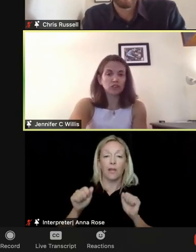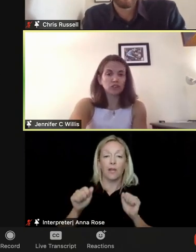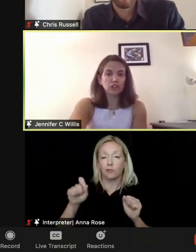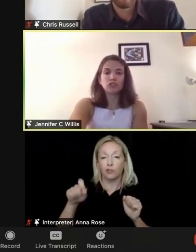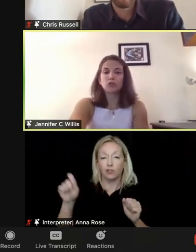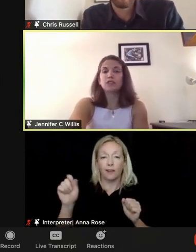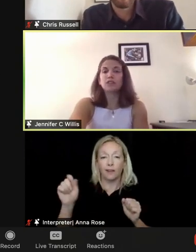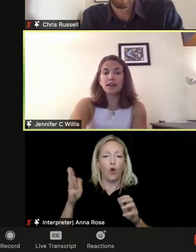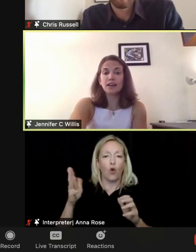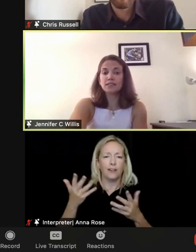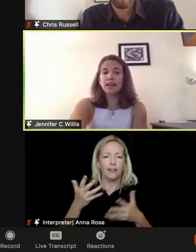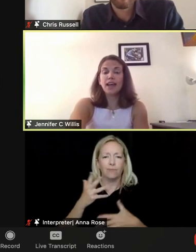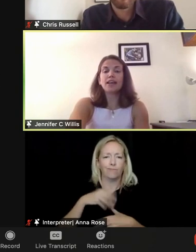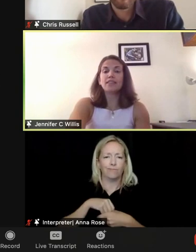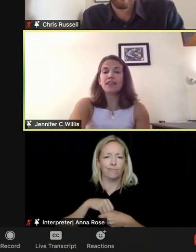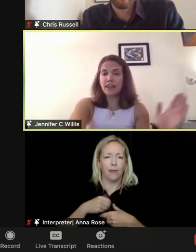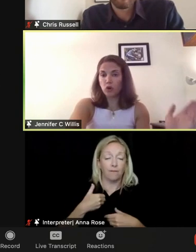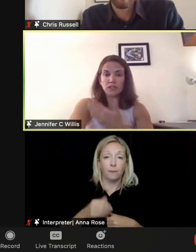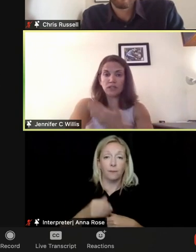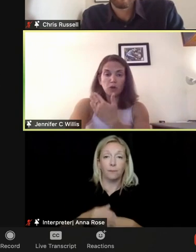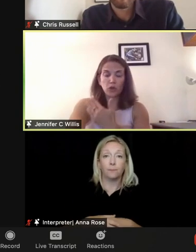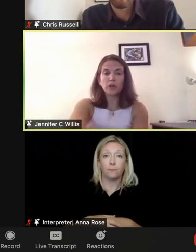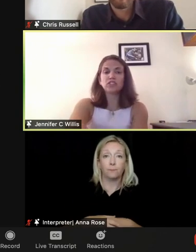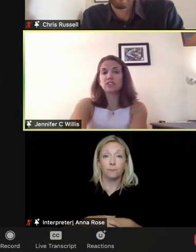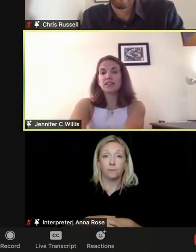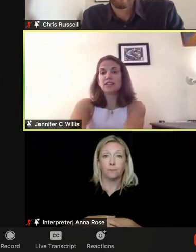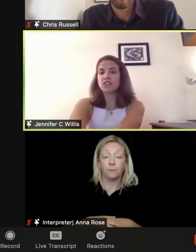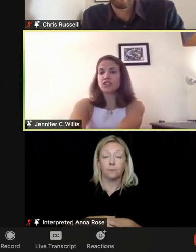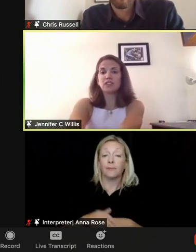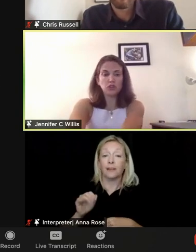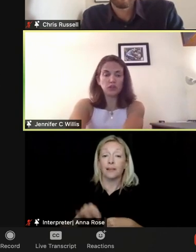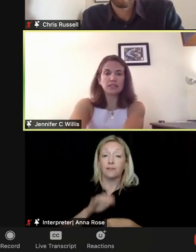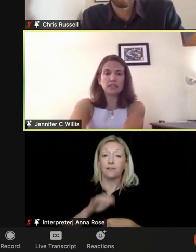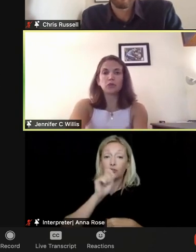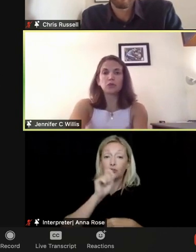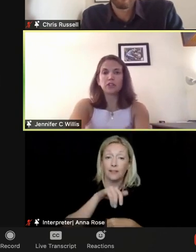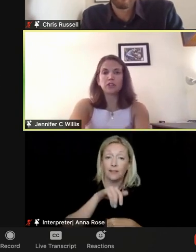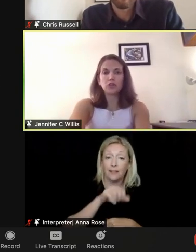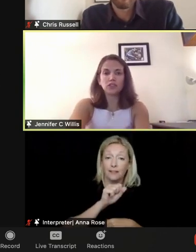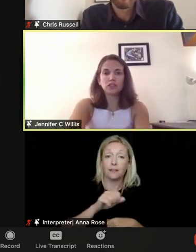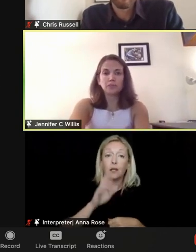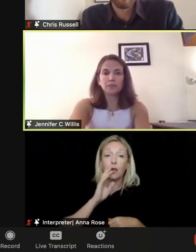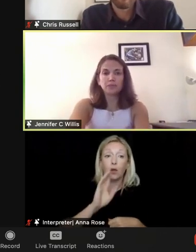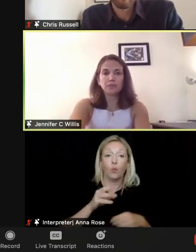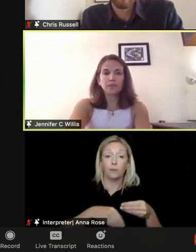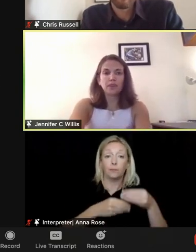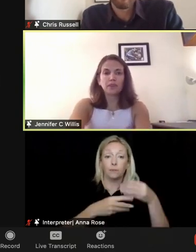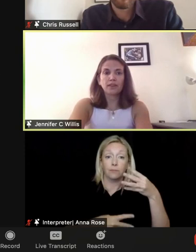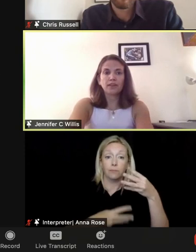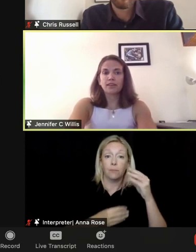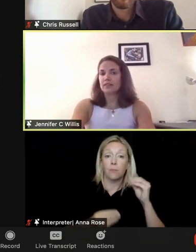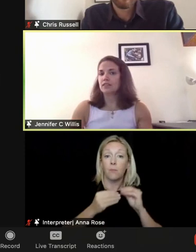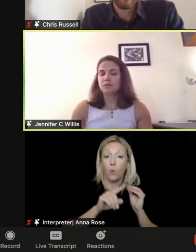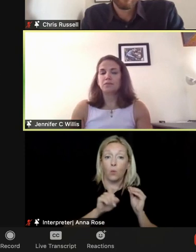it can't certainly hurt to say yes. And then that opens up all the questions in that section and you can easily go through each question.